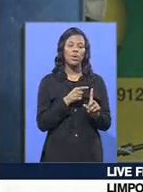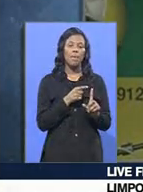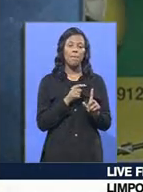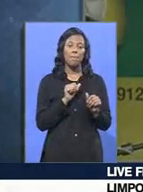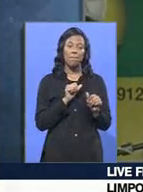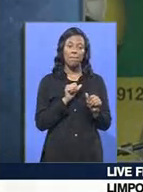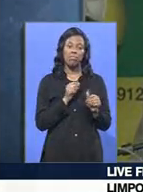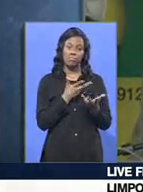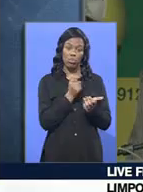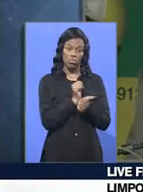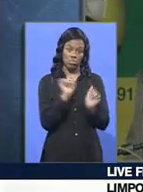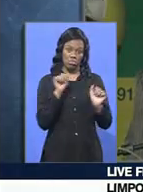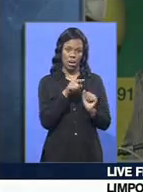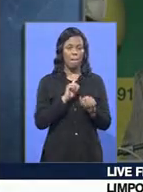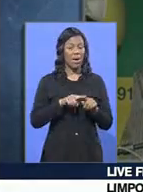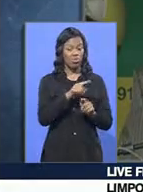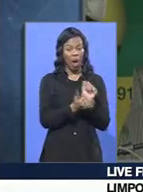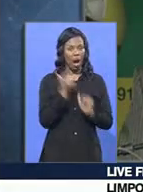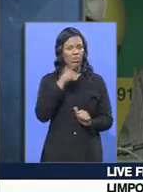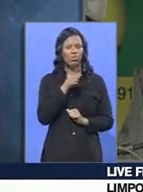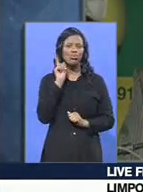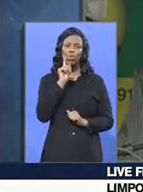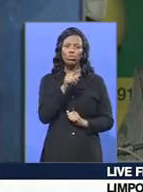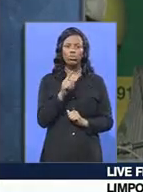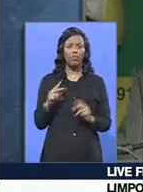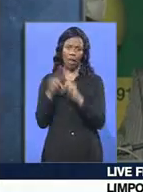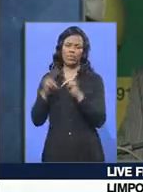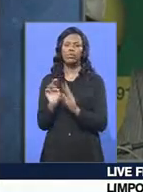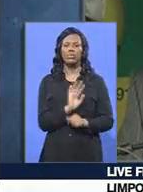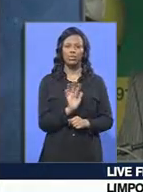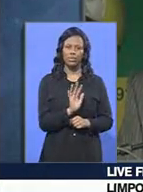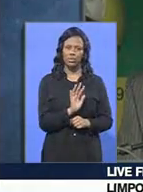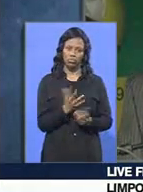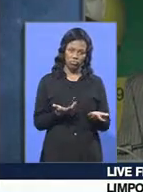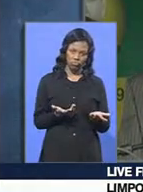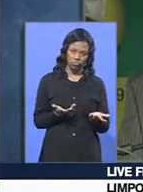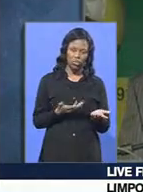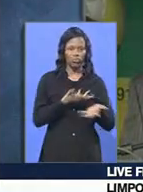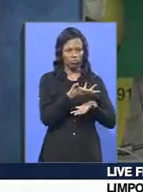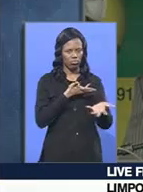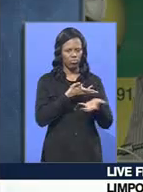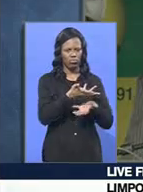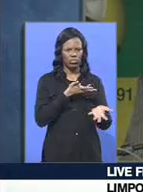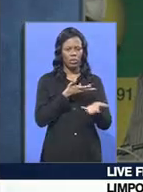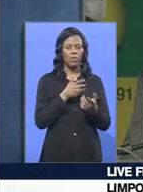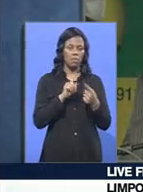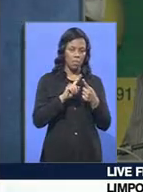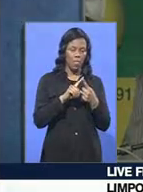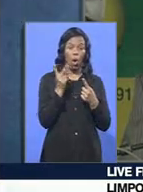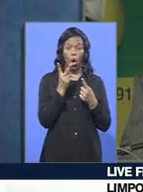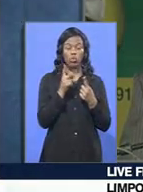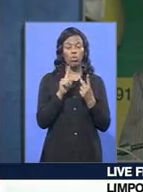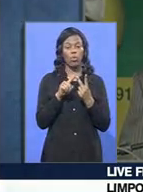unconditionally rejected violence as a political weapon. You'll also recall that